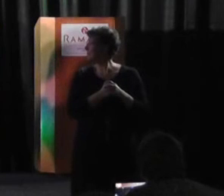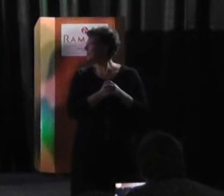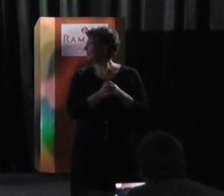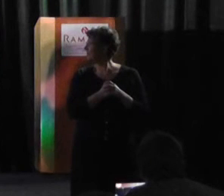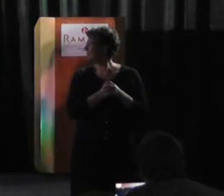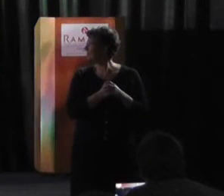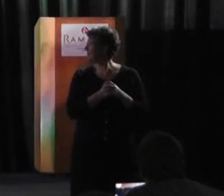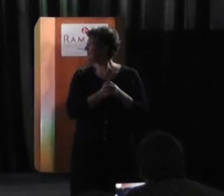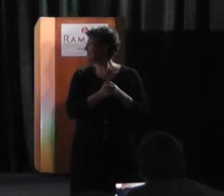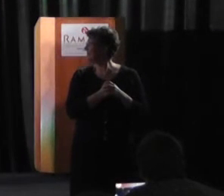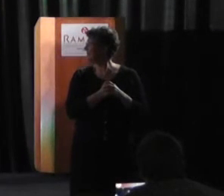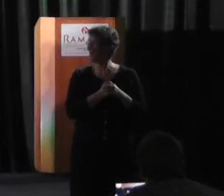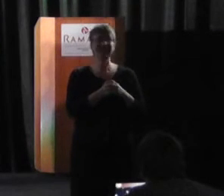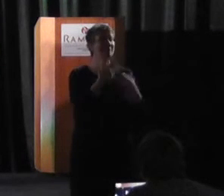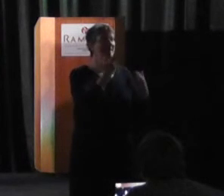Oh, thank you.